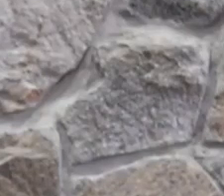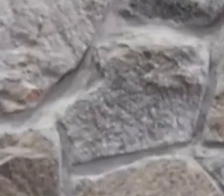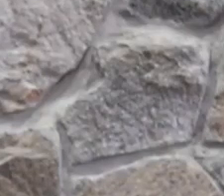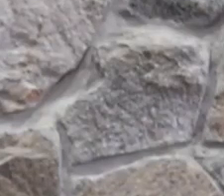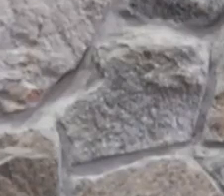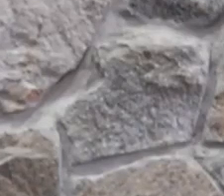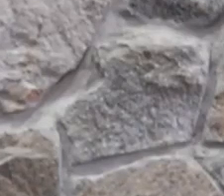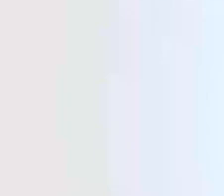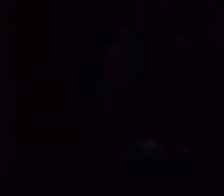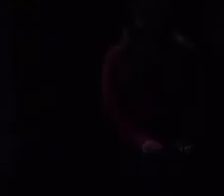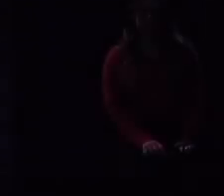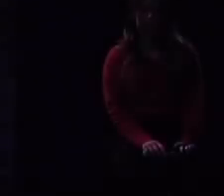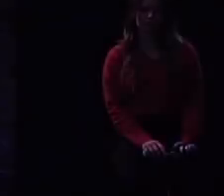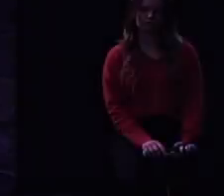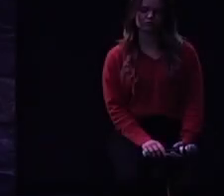Grace.